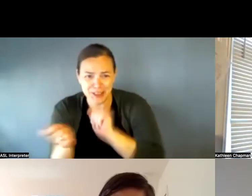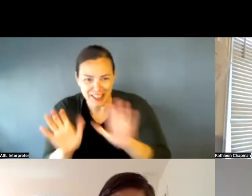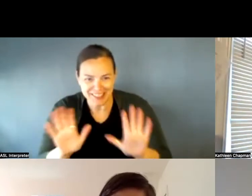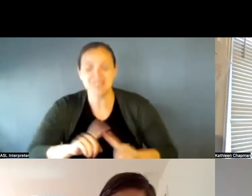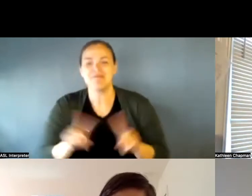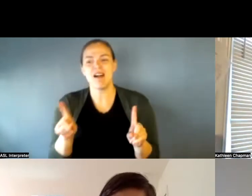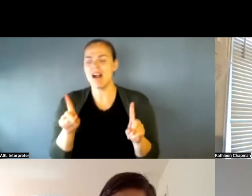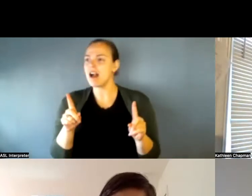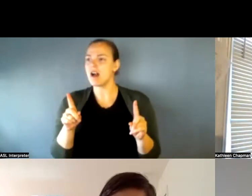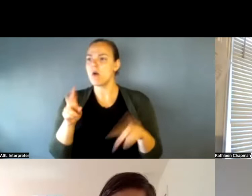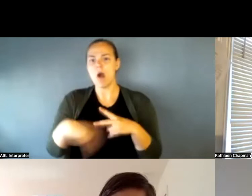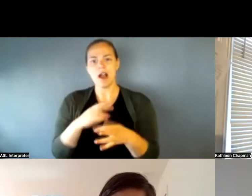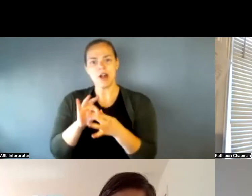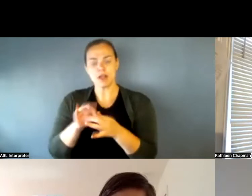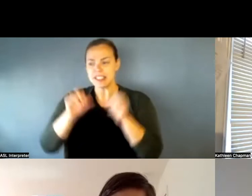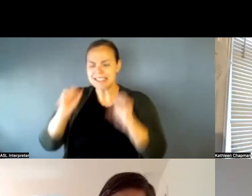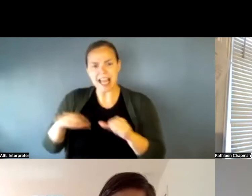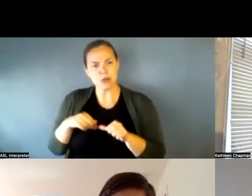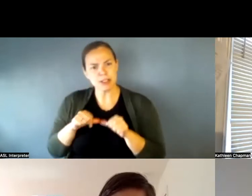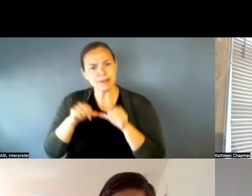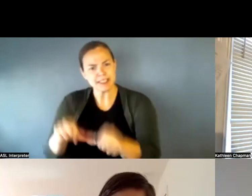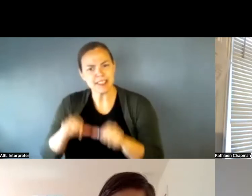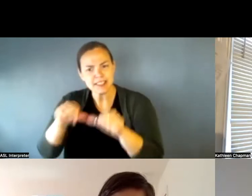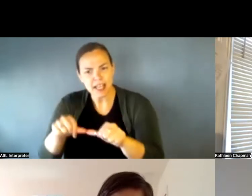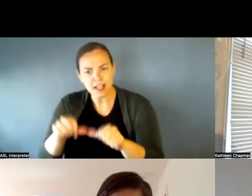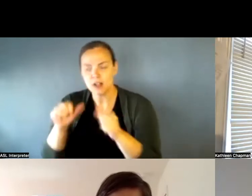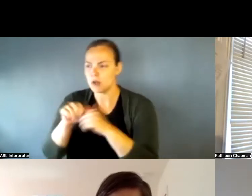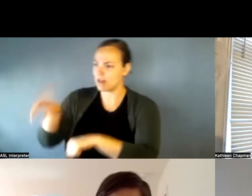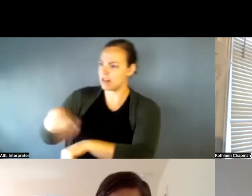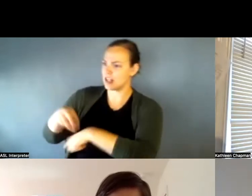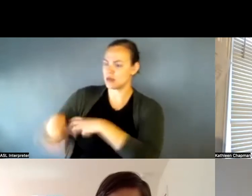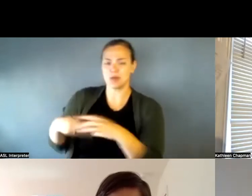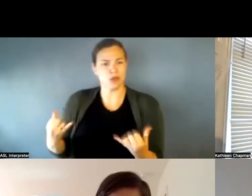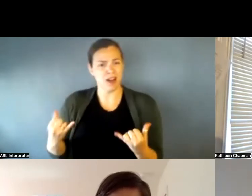what kind of relationships are sustainable with the natural world at this point?